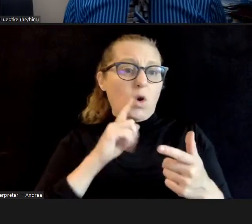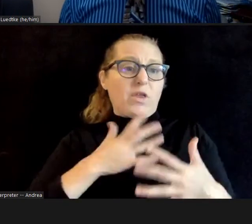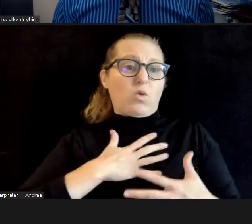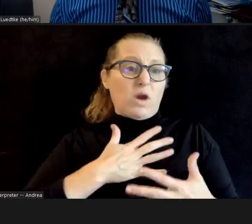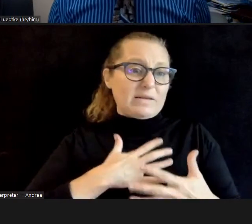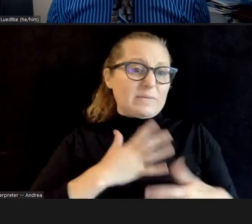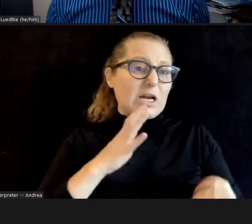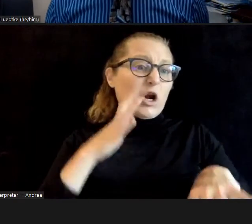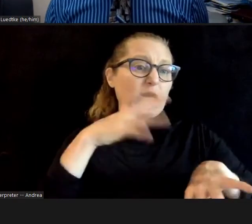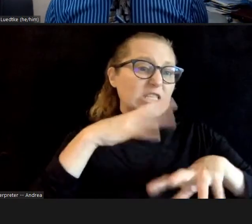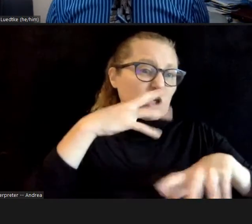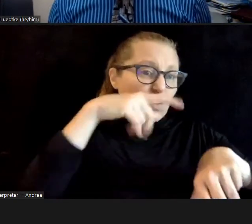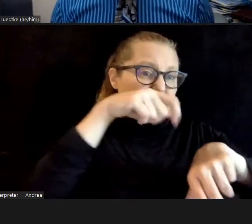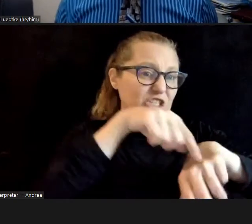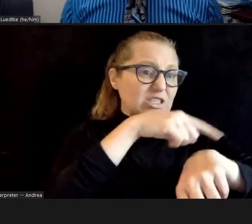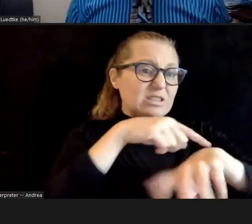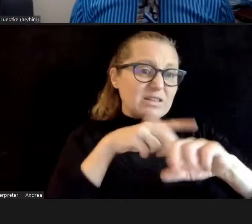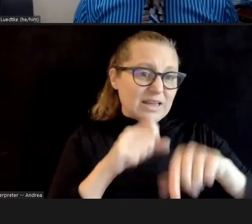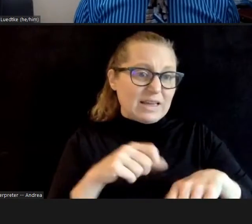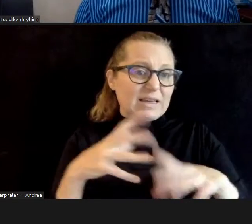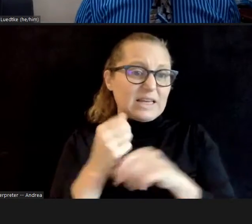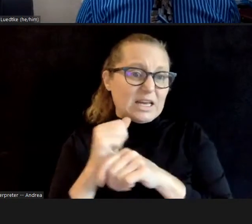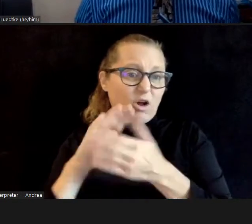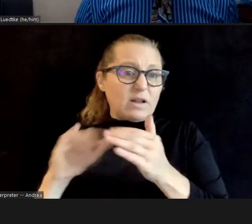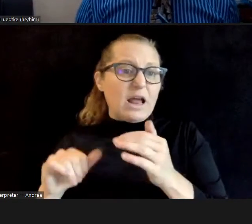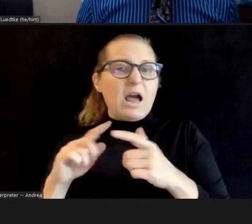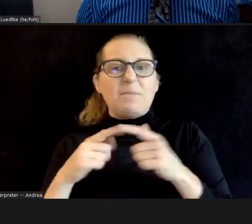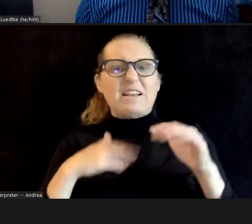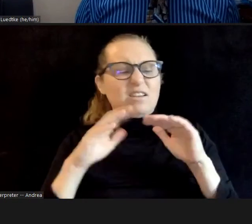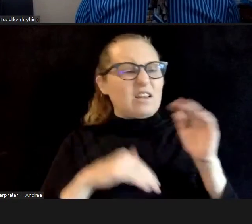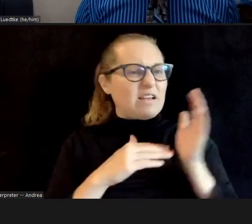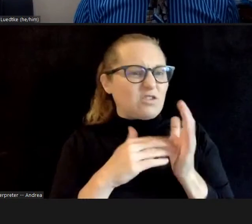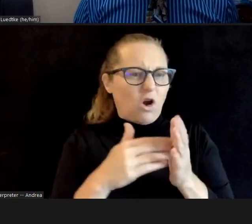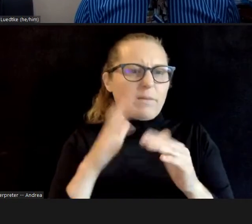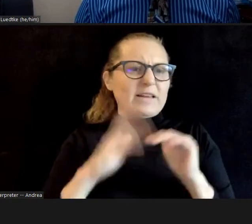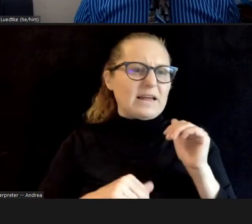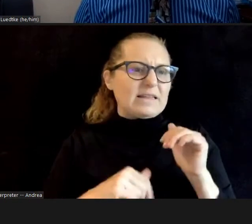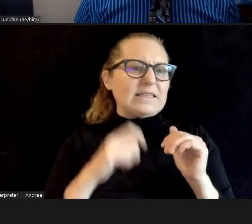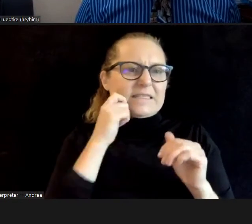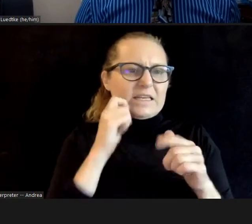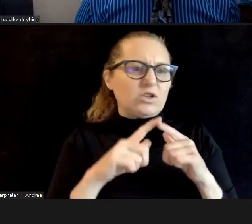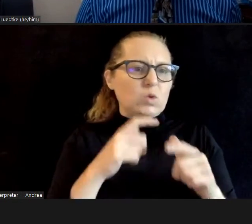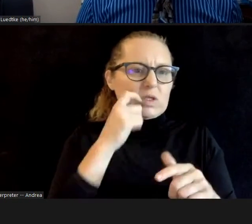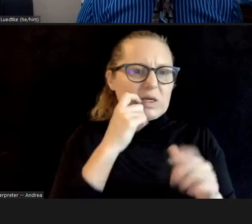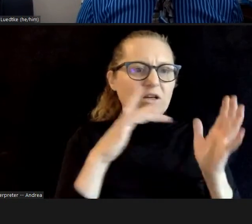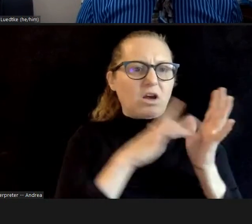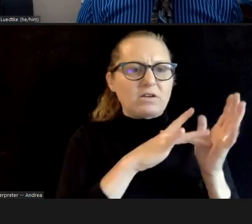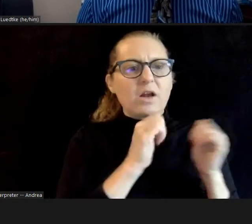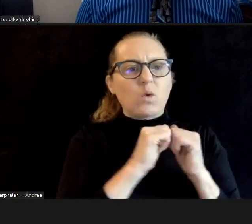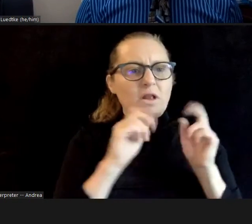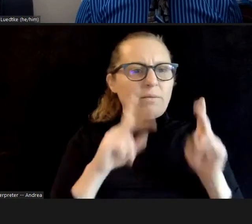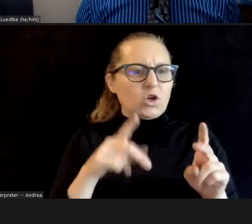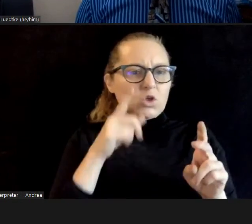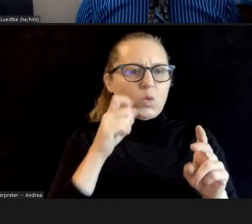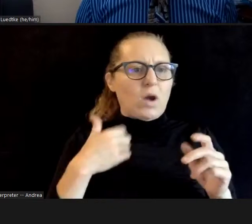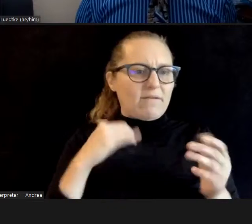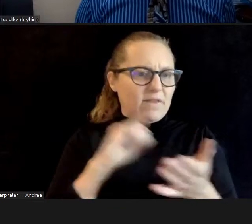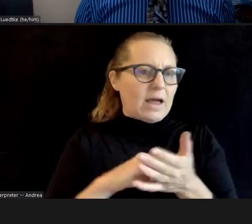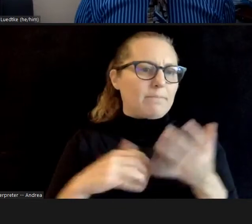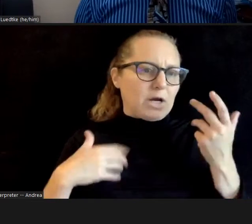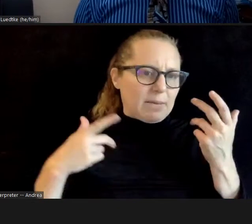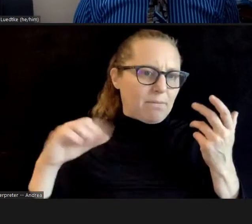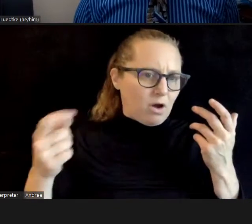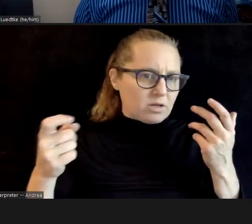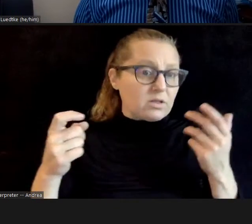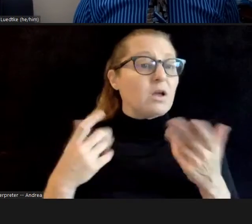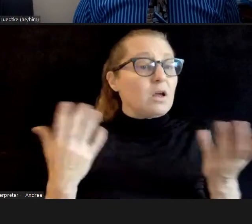monkeypox. These routes are much less common than skin-to-skin contact with someone who has monkeypox. However,